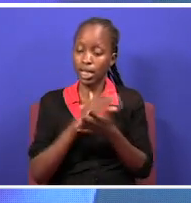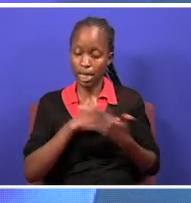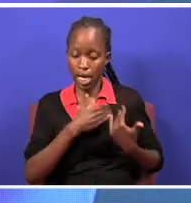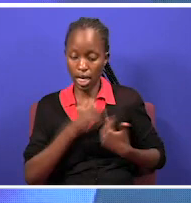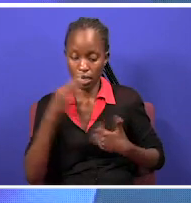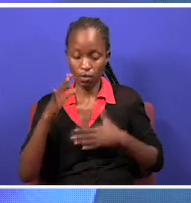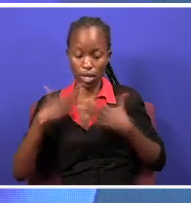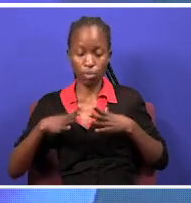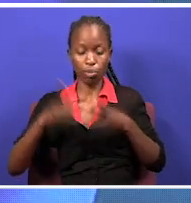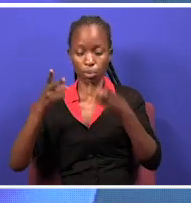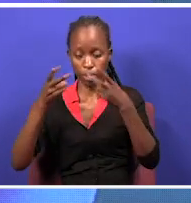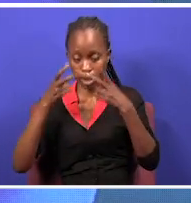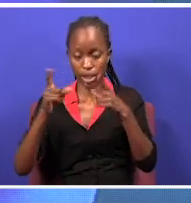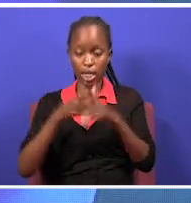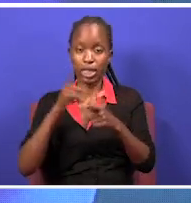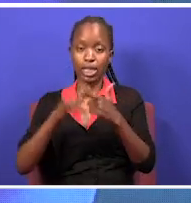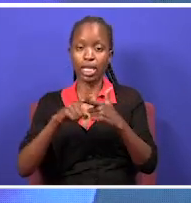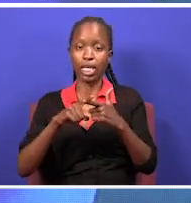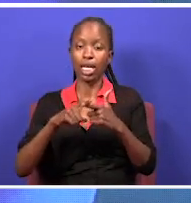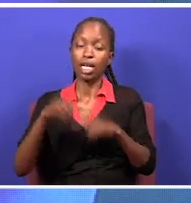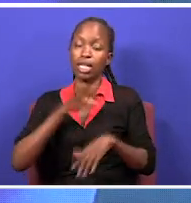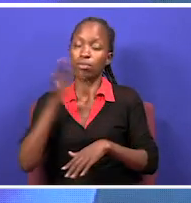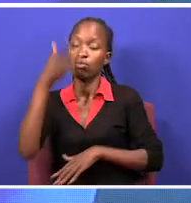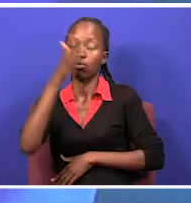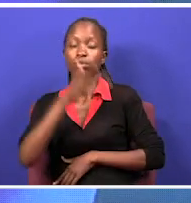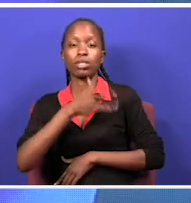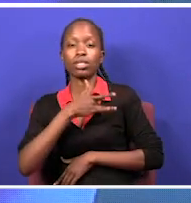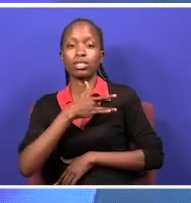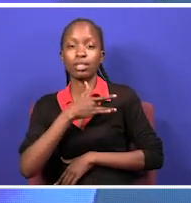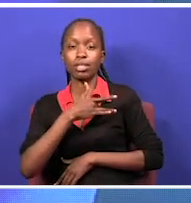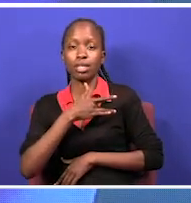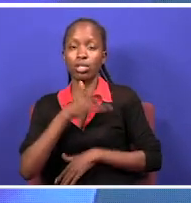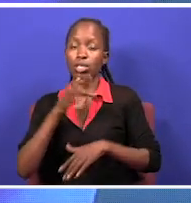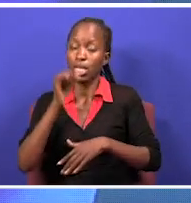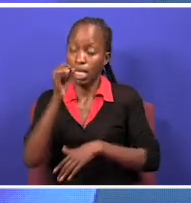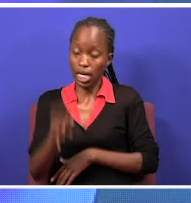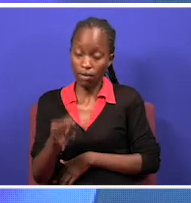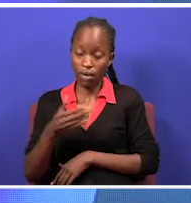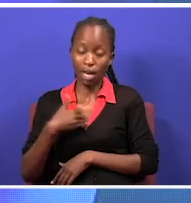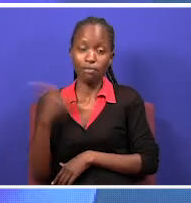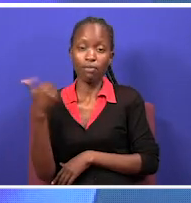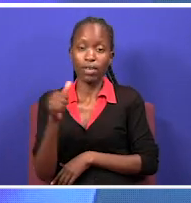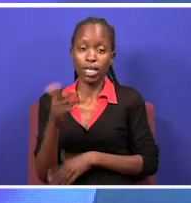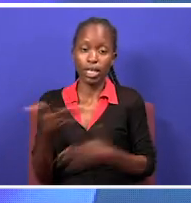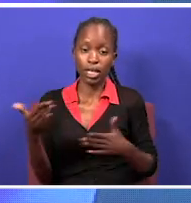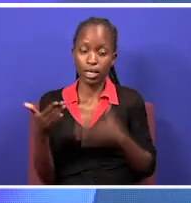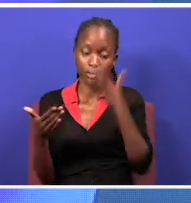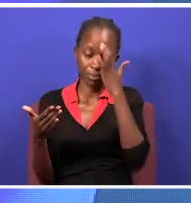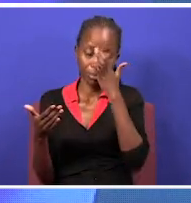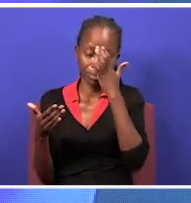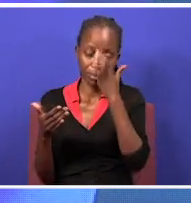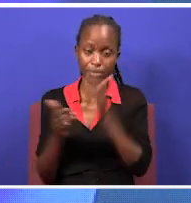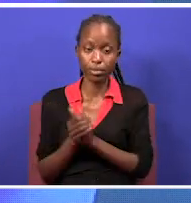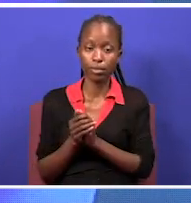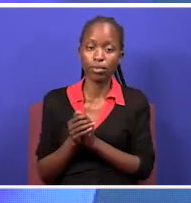are convicted by the Spirit of God. If something, you know, however, is